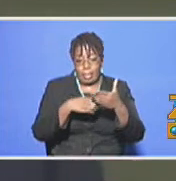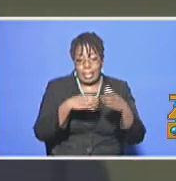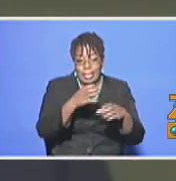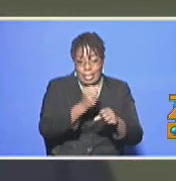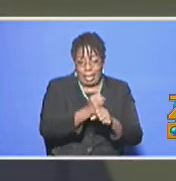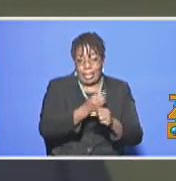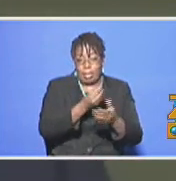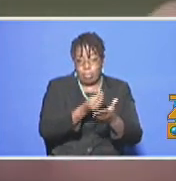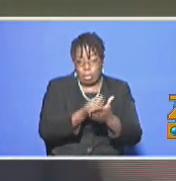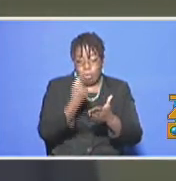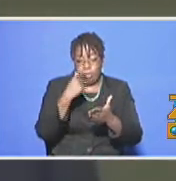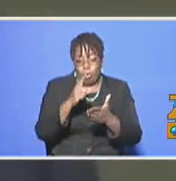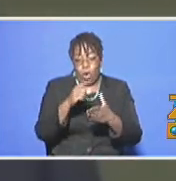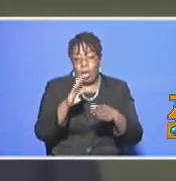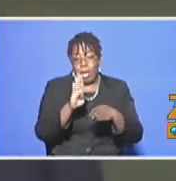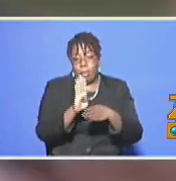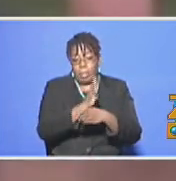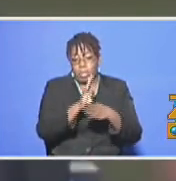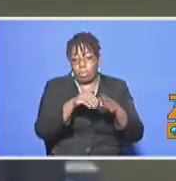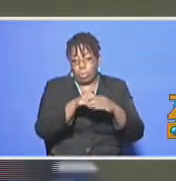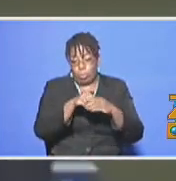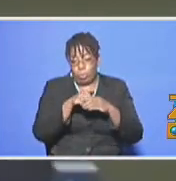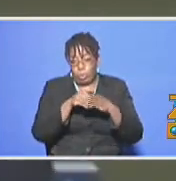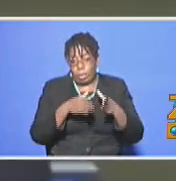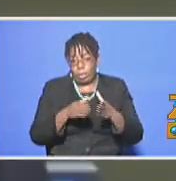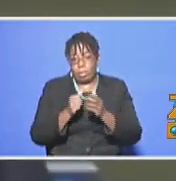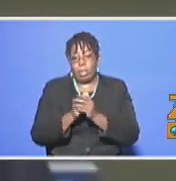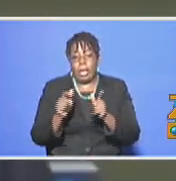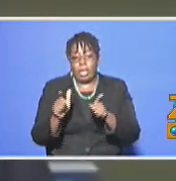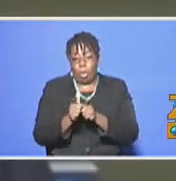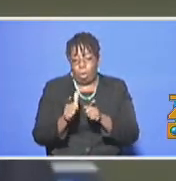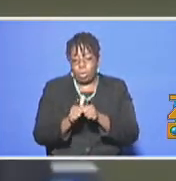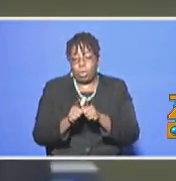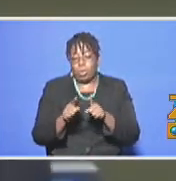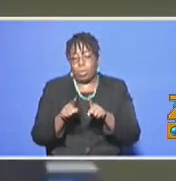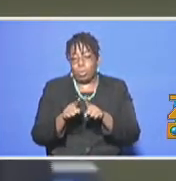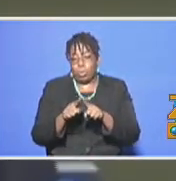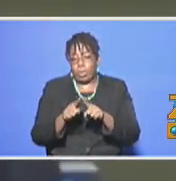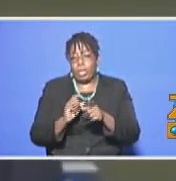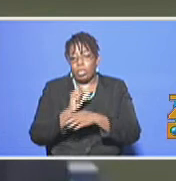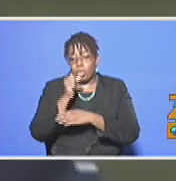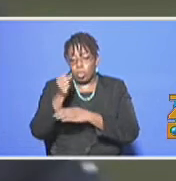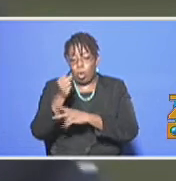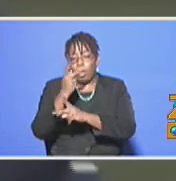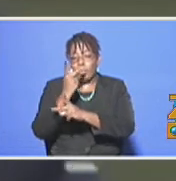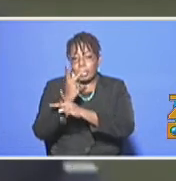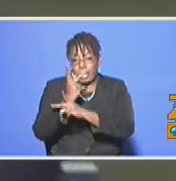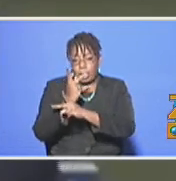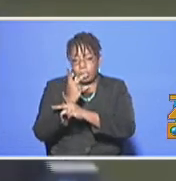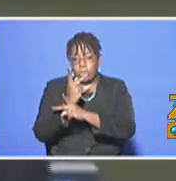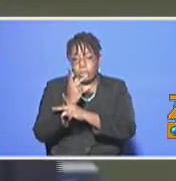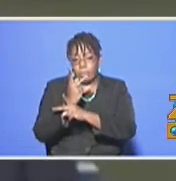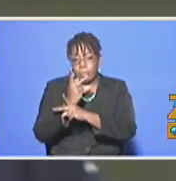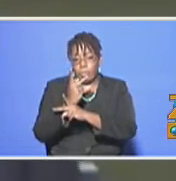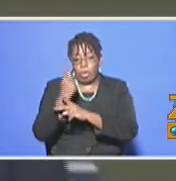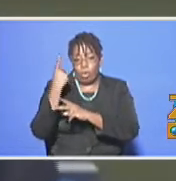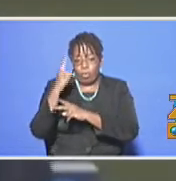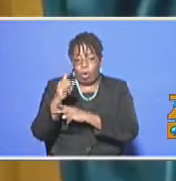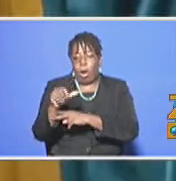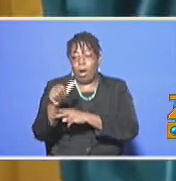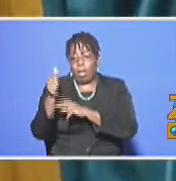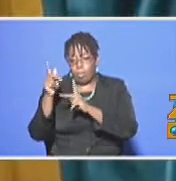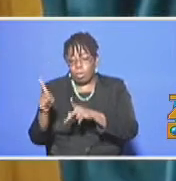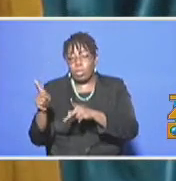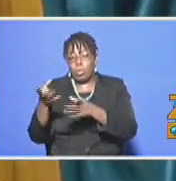for entrepreneurs and, of course, provisions to ensure protection for potential